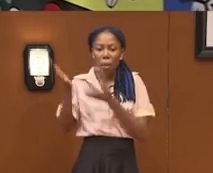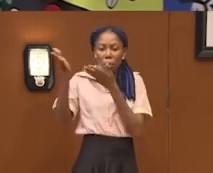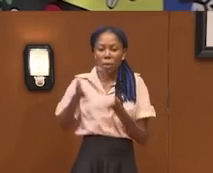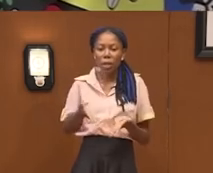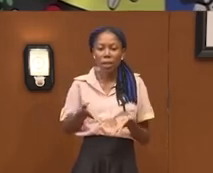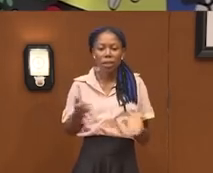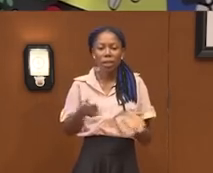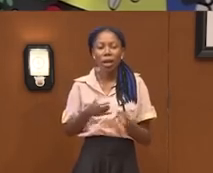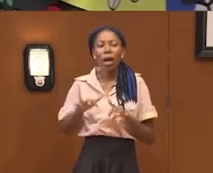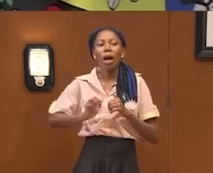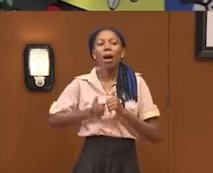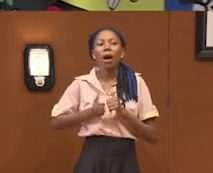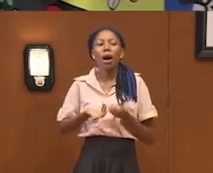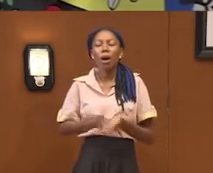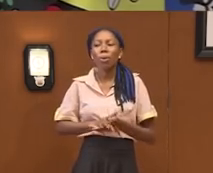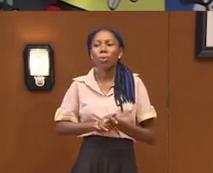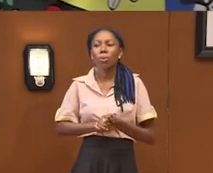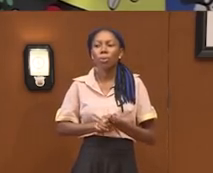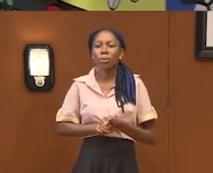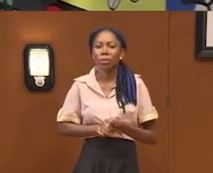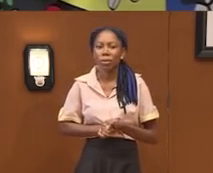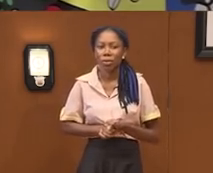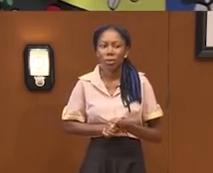not even aware. You don't even know what to bring to court.